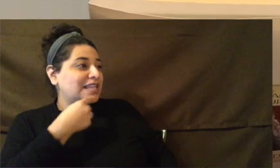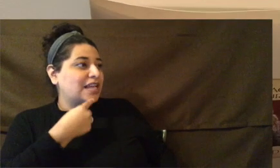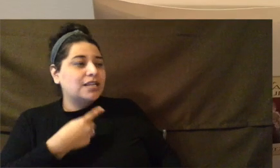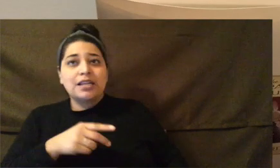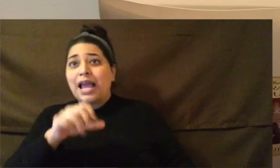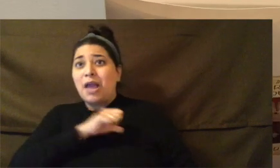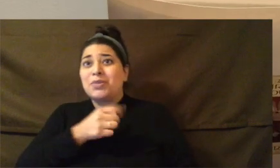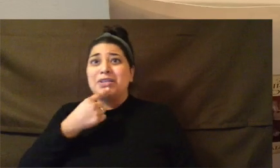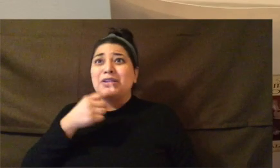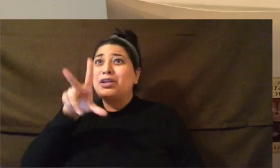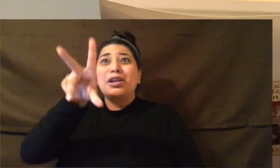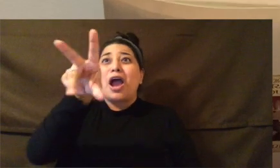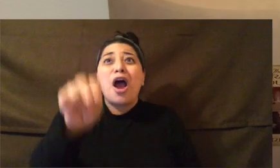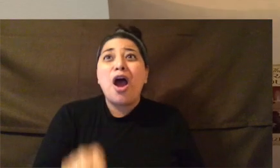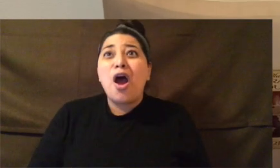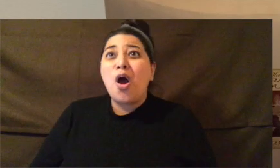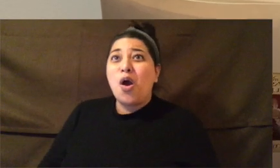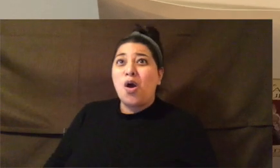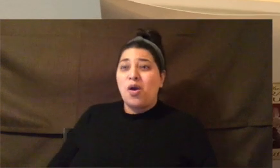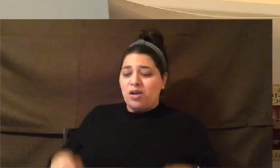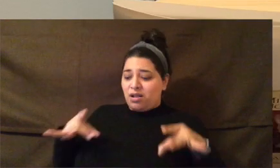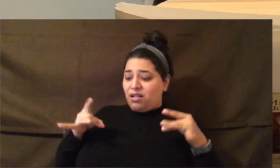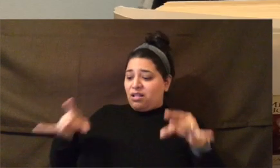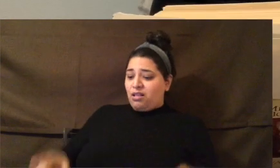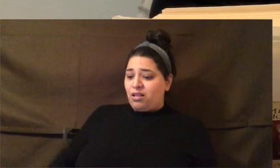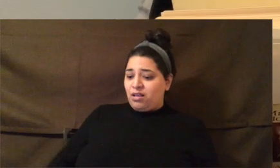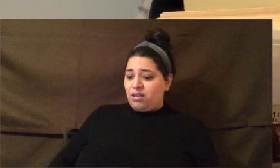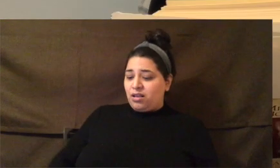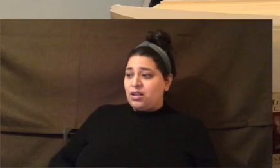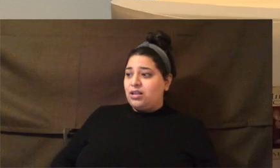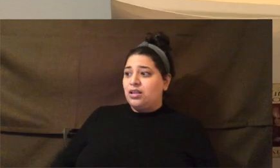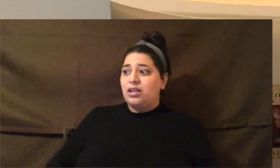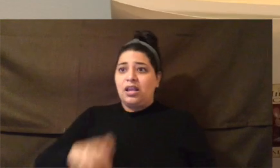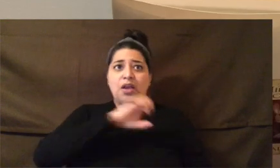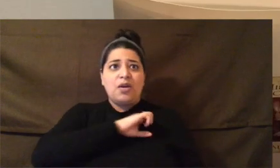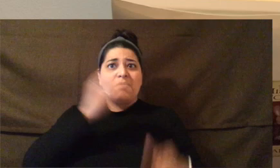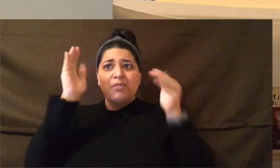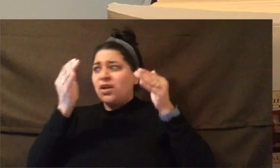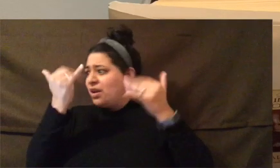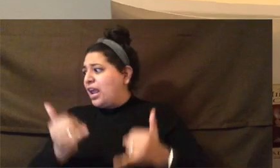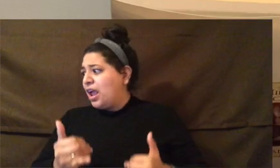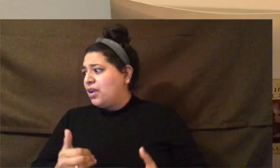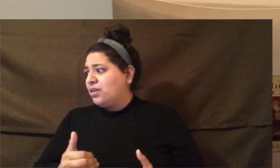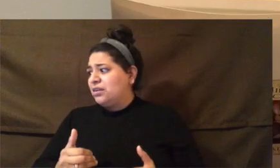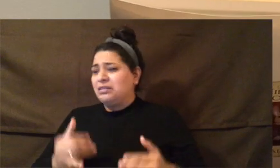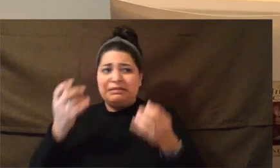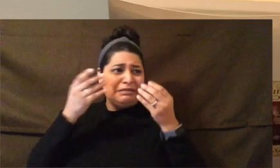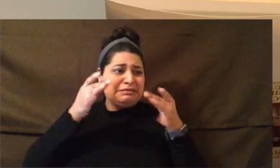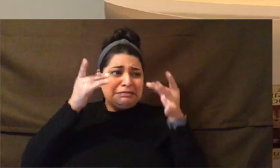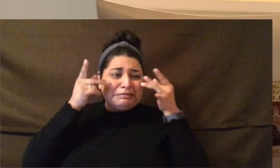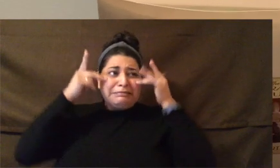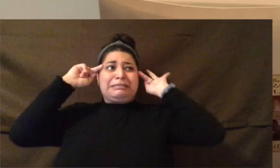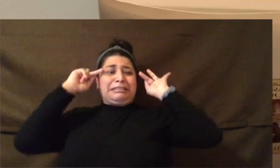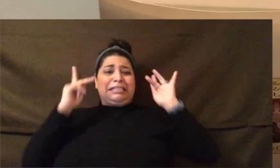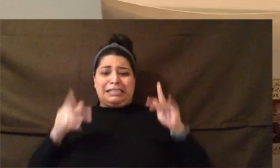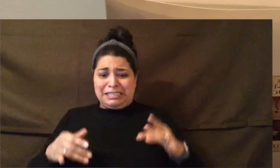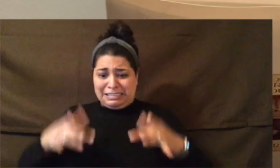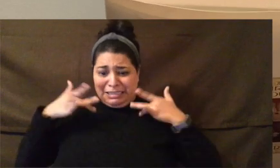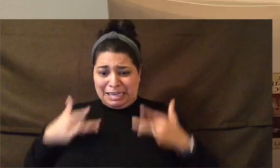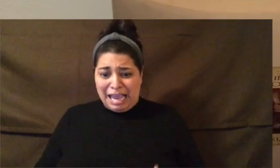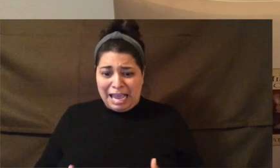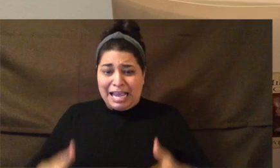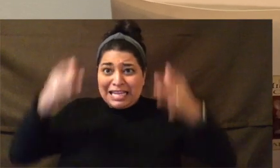screamed Abilene. Martin removed Edward's underwear. Edward was paying attention now. He was mortified. He